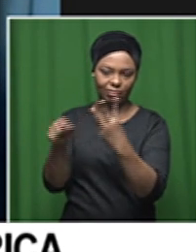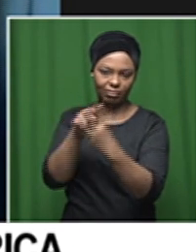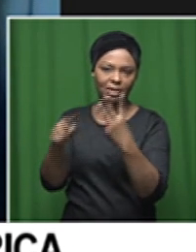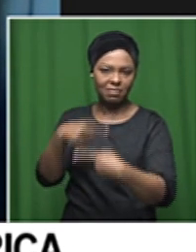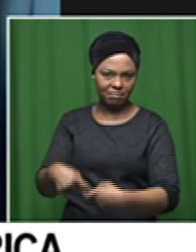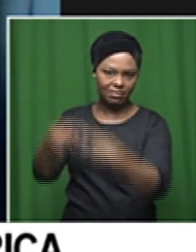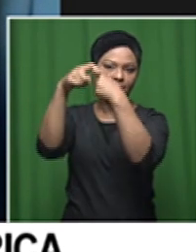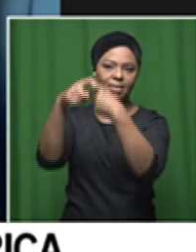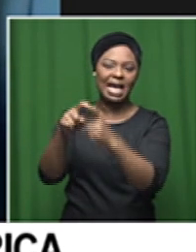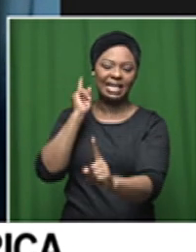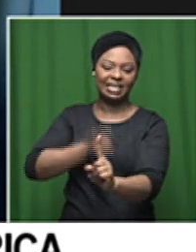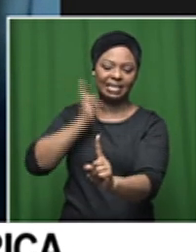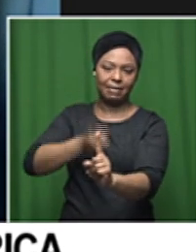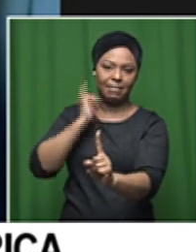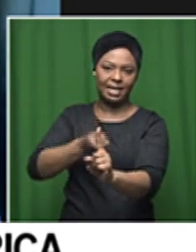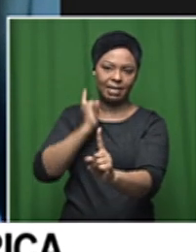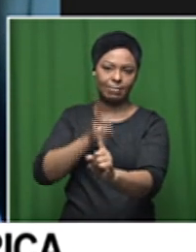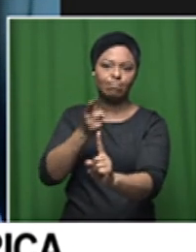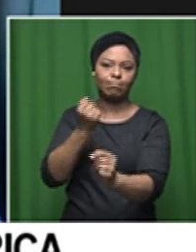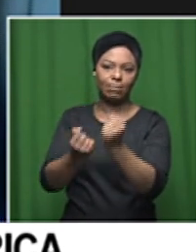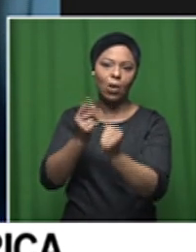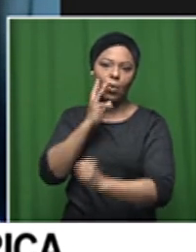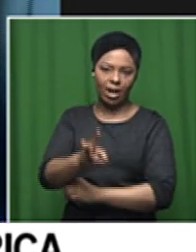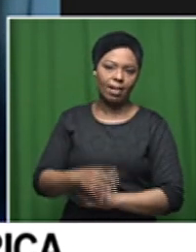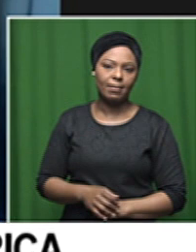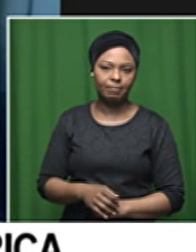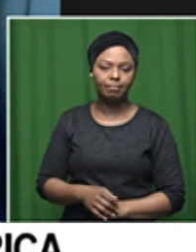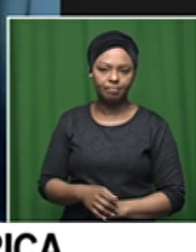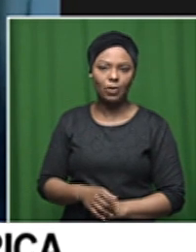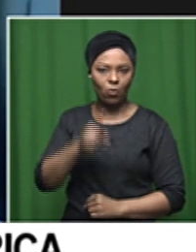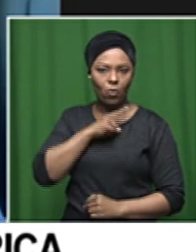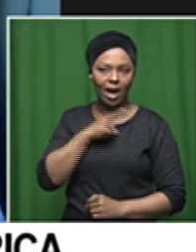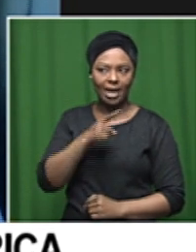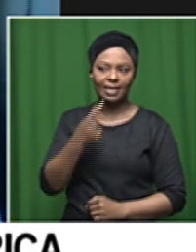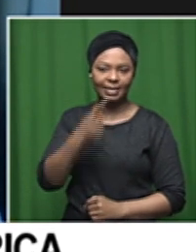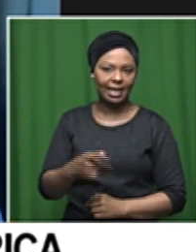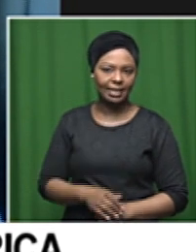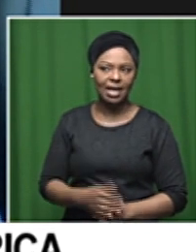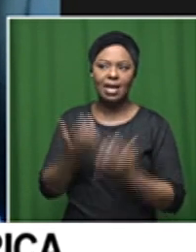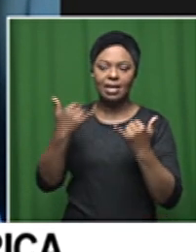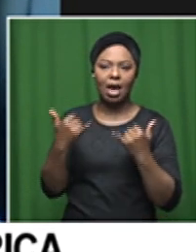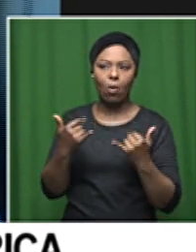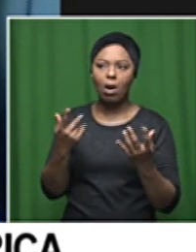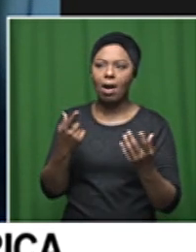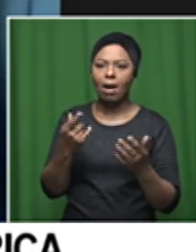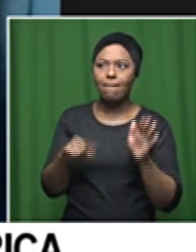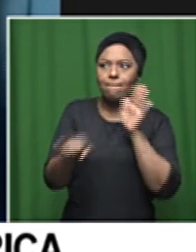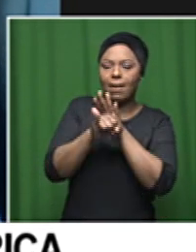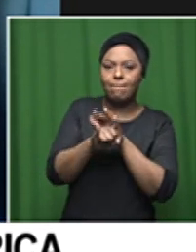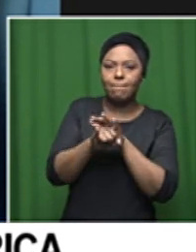hearing. 3 in the medical store because of the shortage of medicine that the MEC discovered on an unannounced